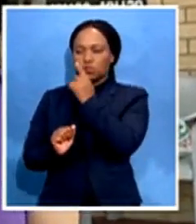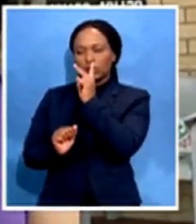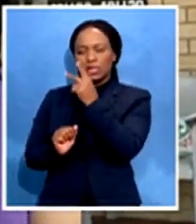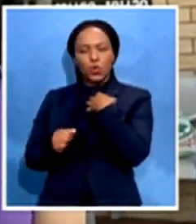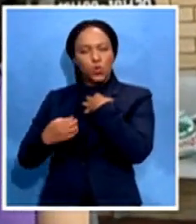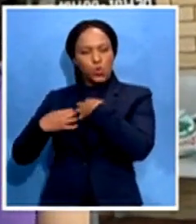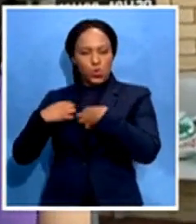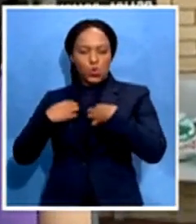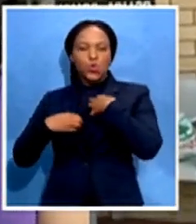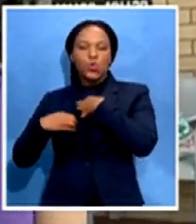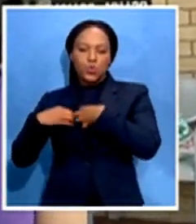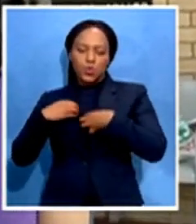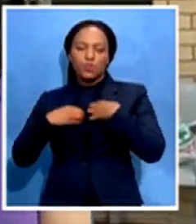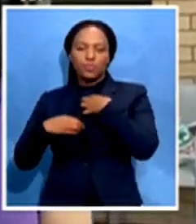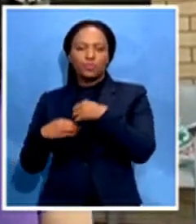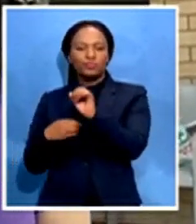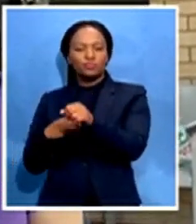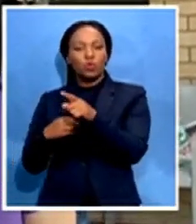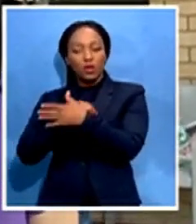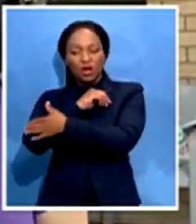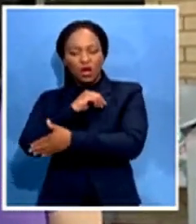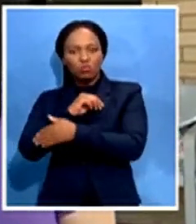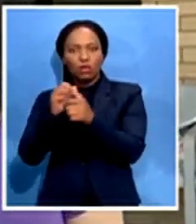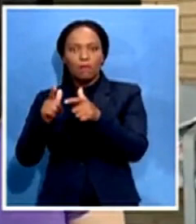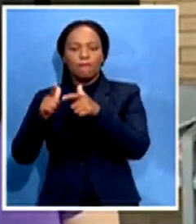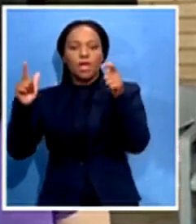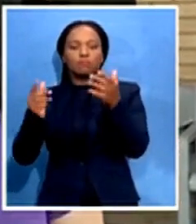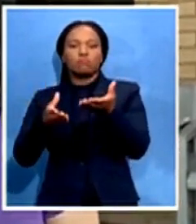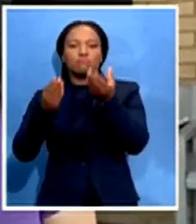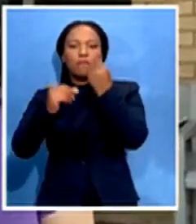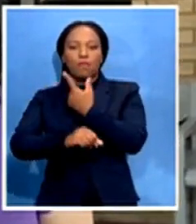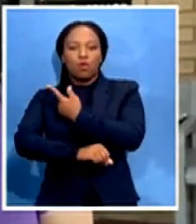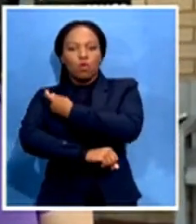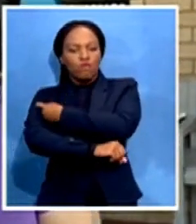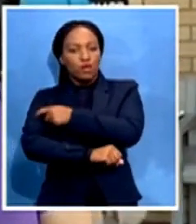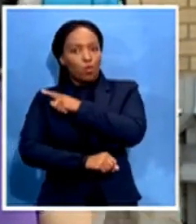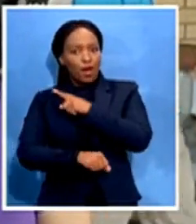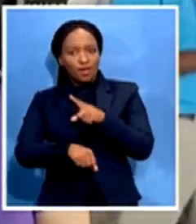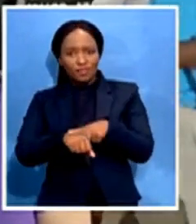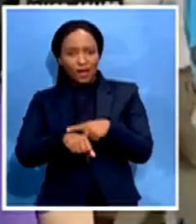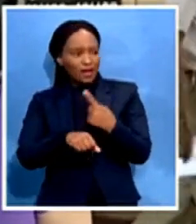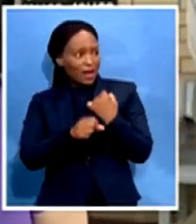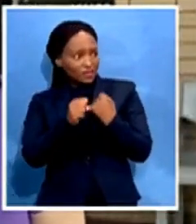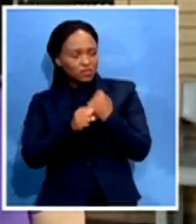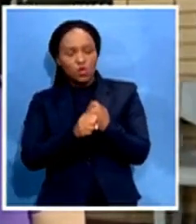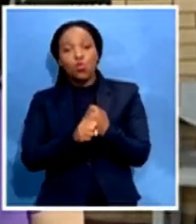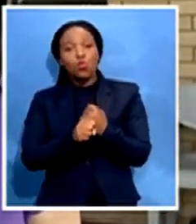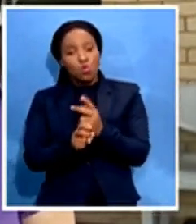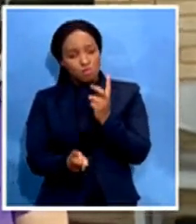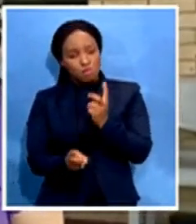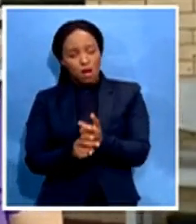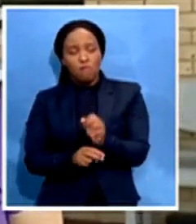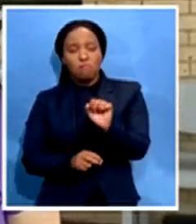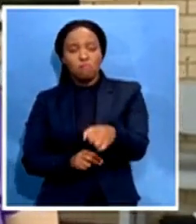country receiving the vaccine. It's been a very difficult year, and we've lost so many people, so many loved ones. For